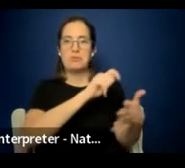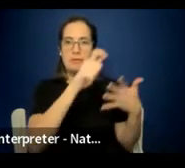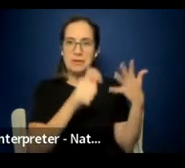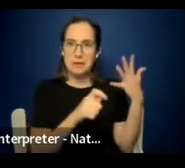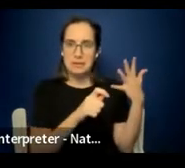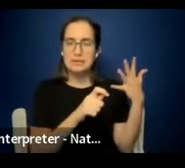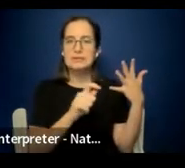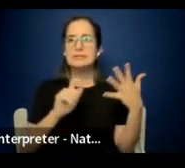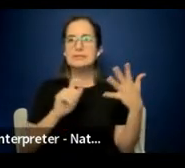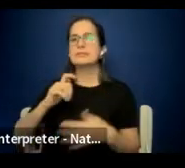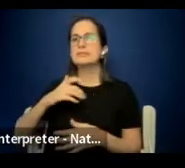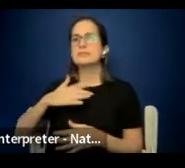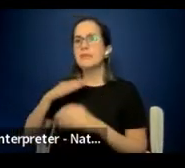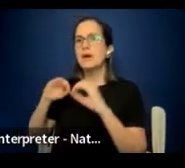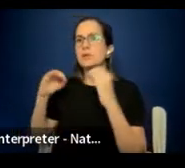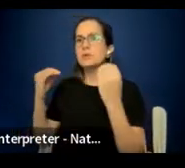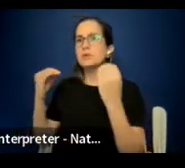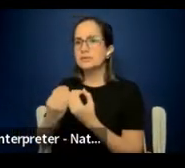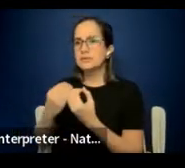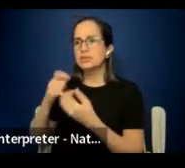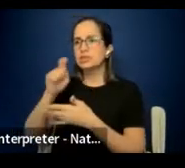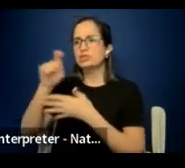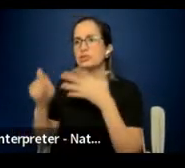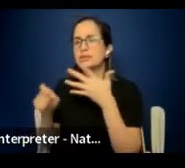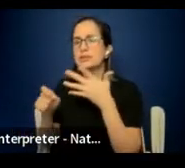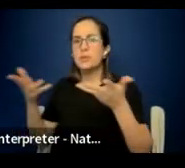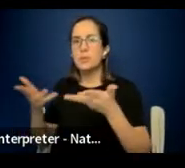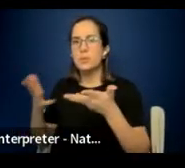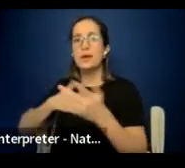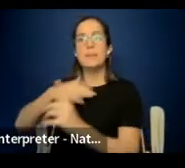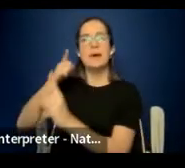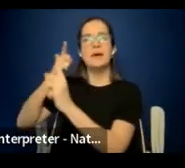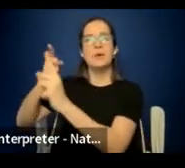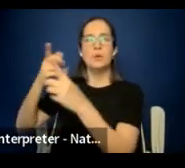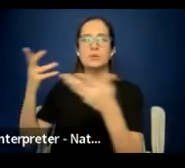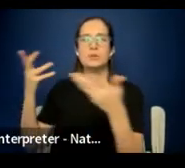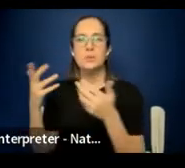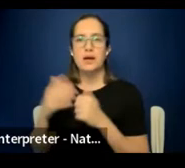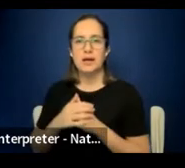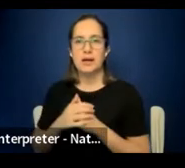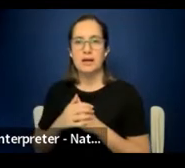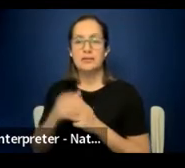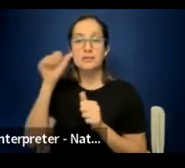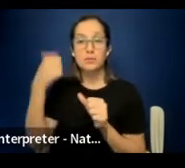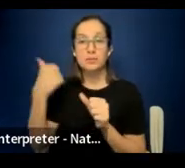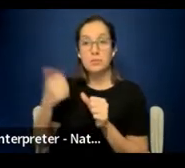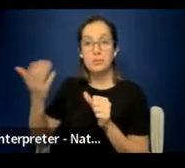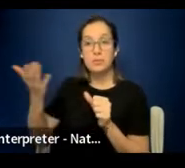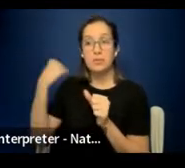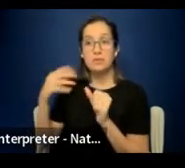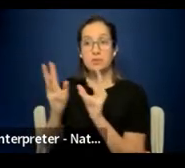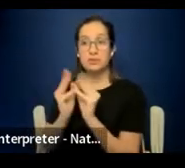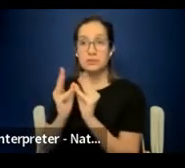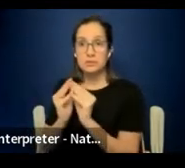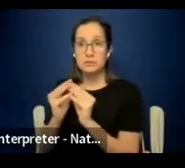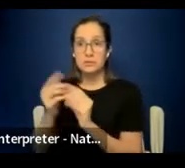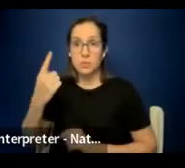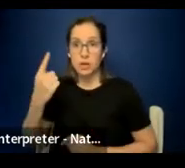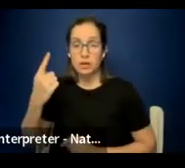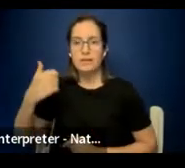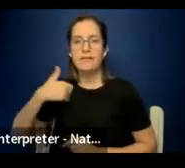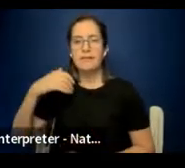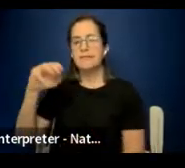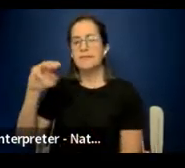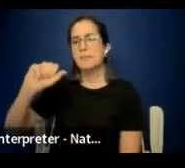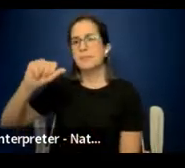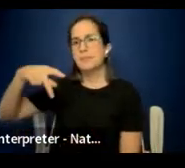organizational needs? What are our goals? Refer back to sort of some of that mapping that we did early in the toolkit that you'll find,